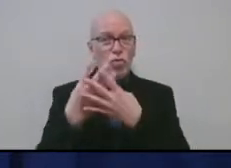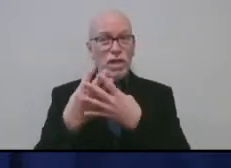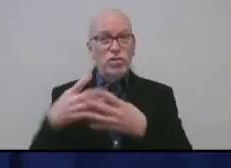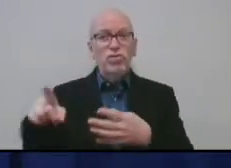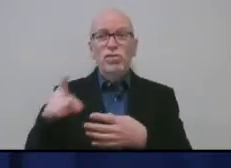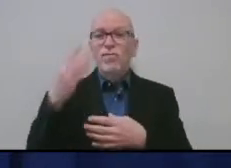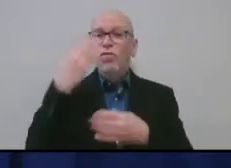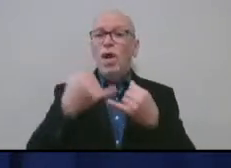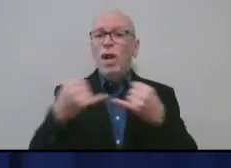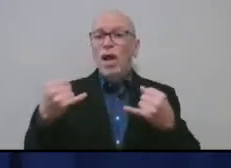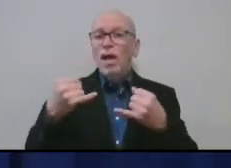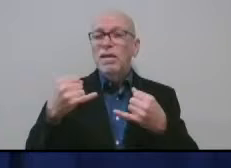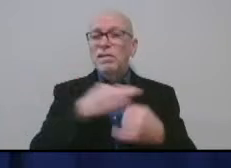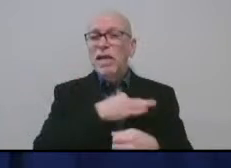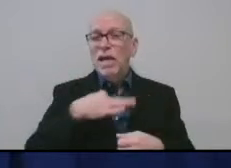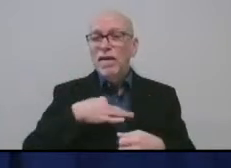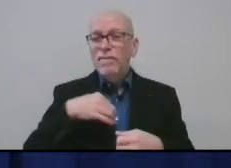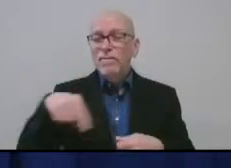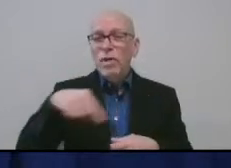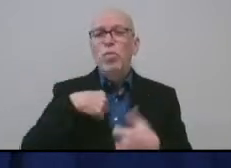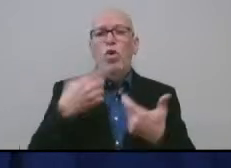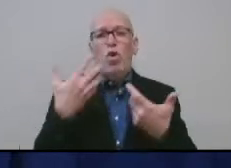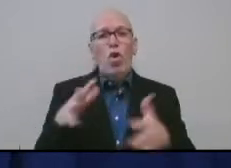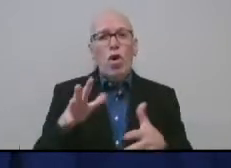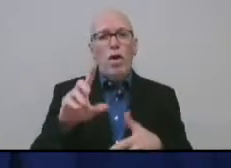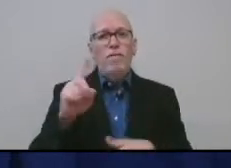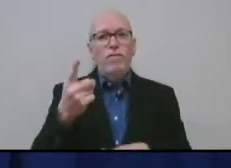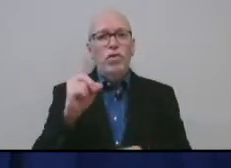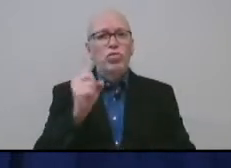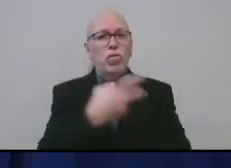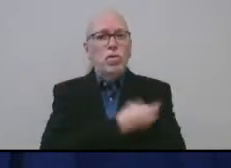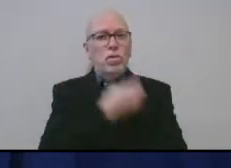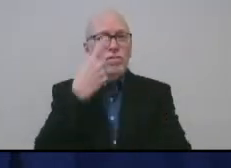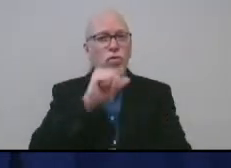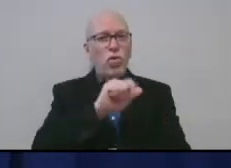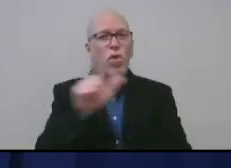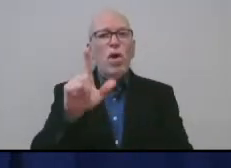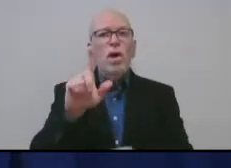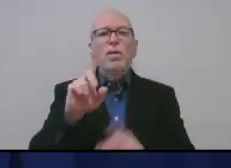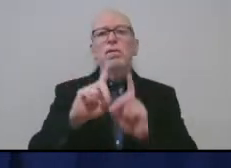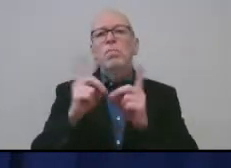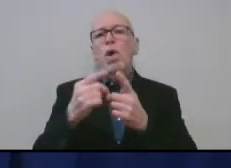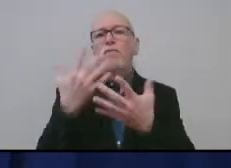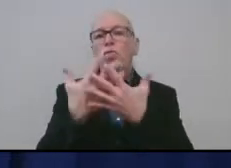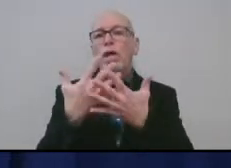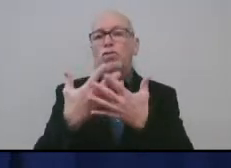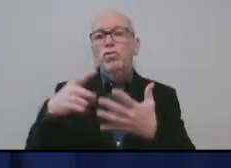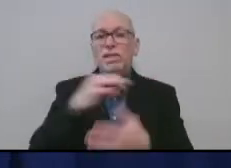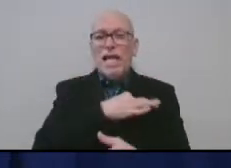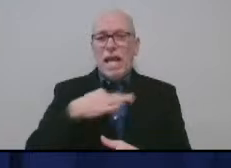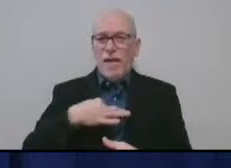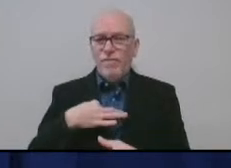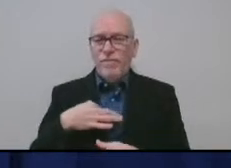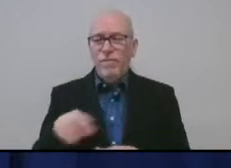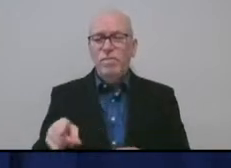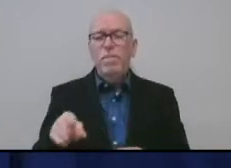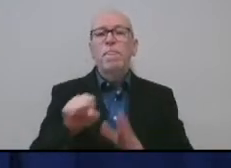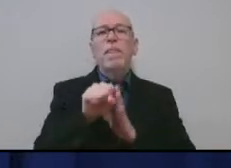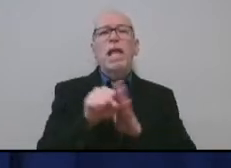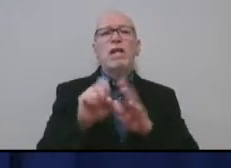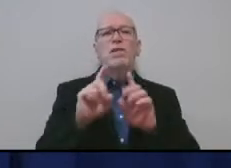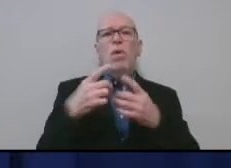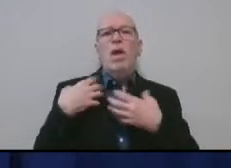staff we have already done first doses for all of our Department of Corrections across the state. State Department of Health worked with